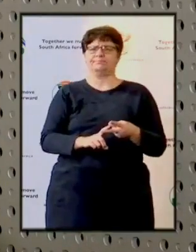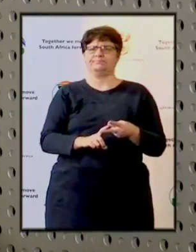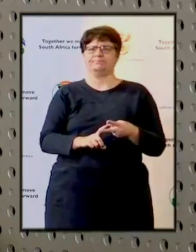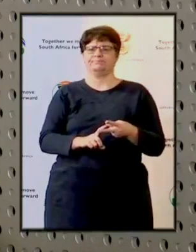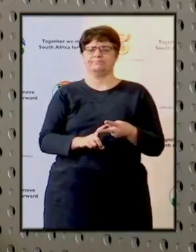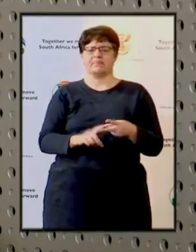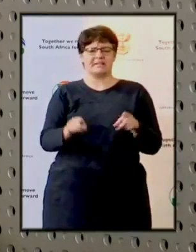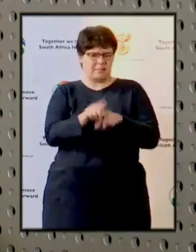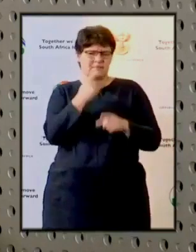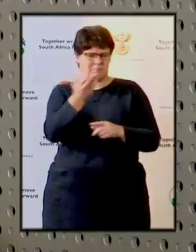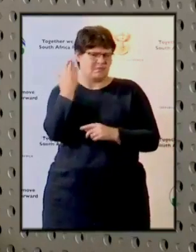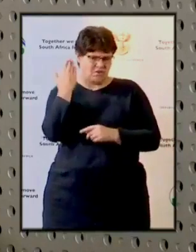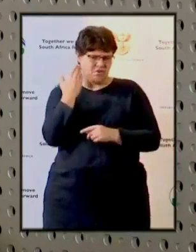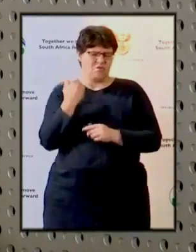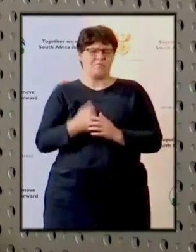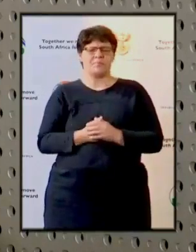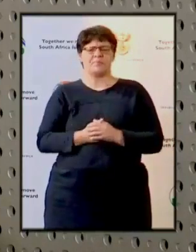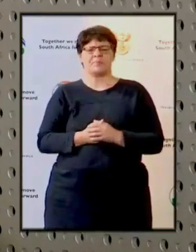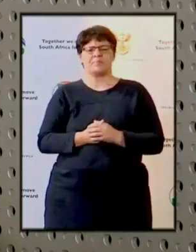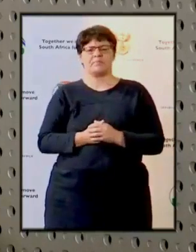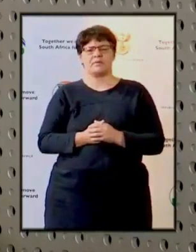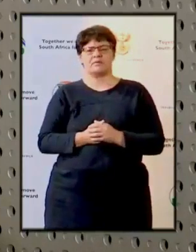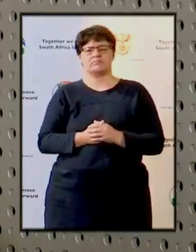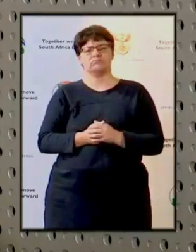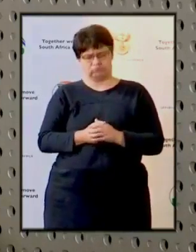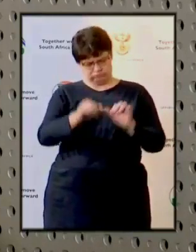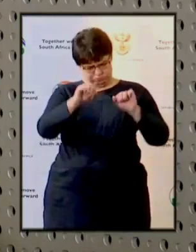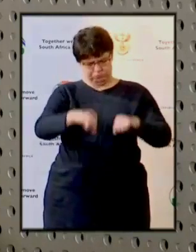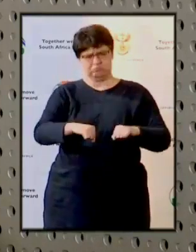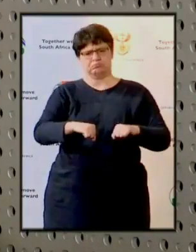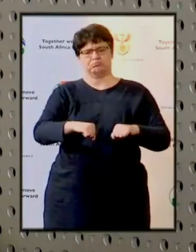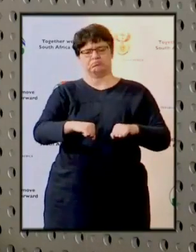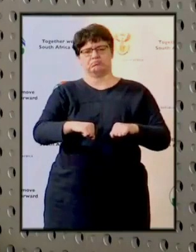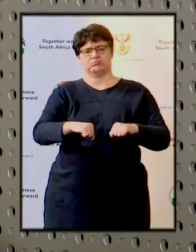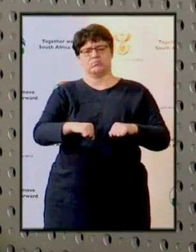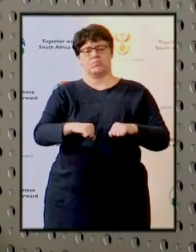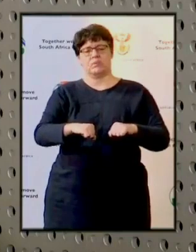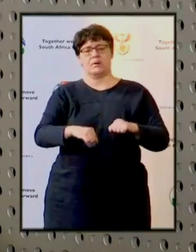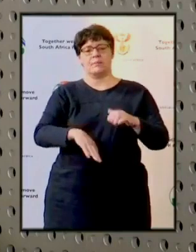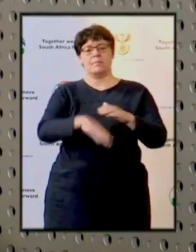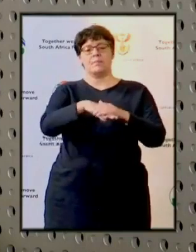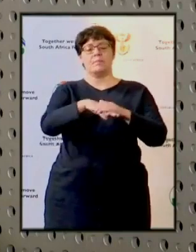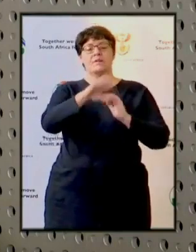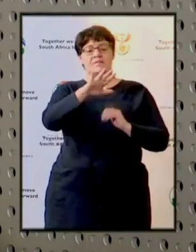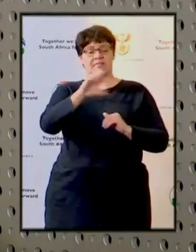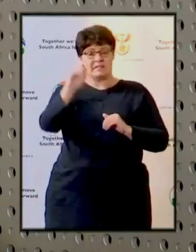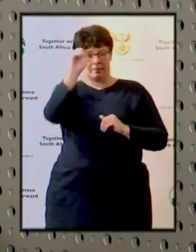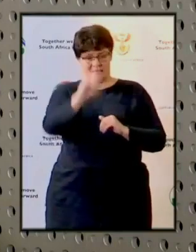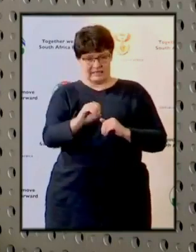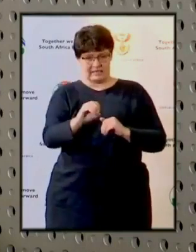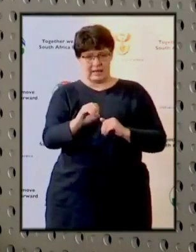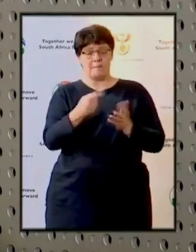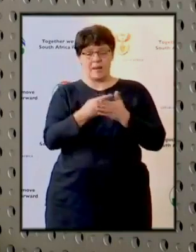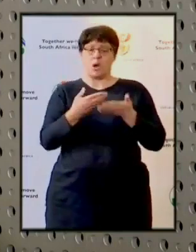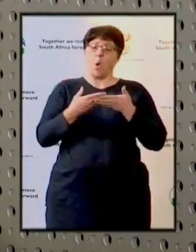as we said even last time, will be allowed at 50% capacity, except the open